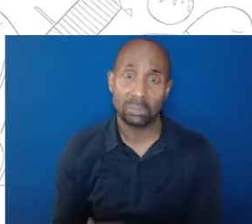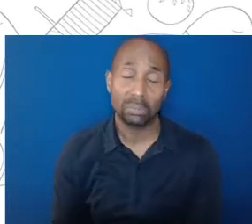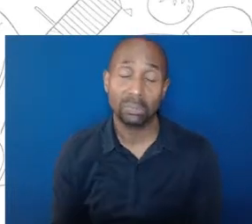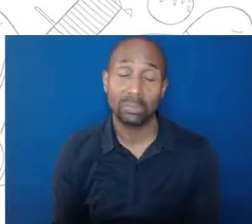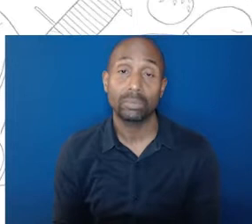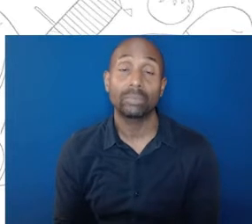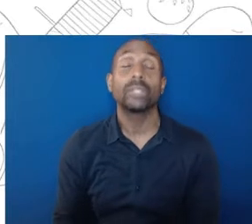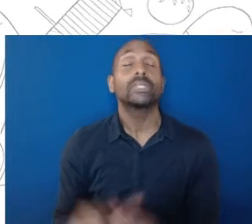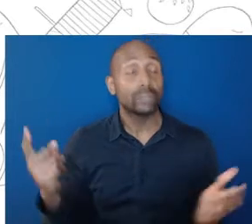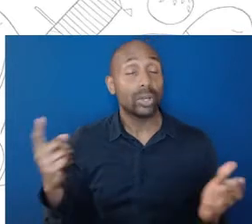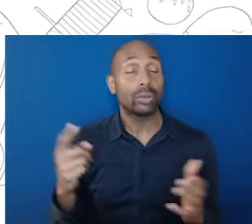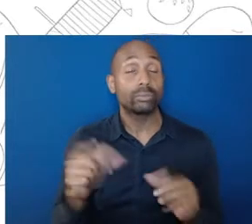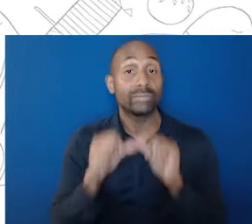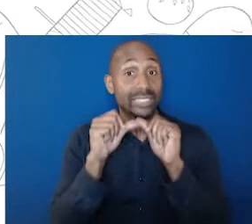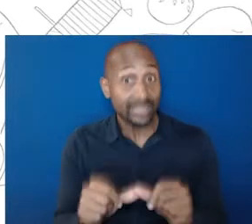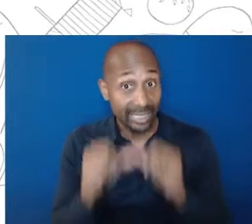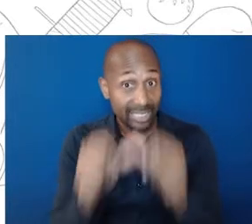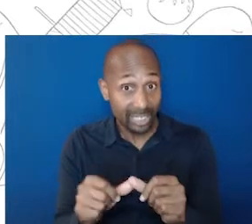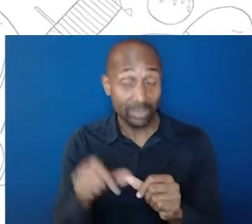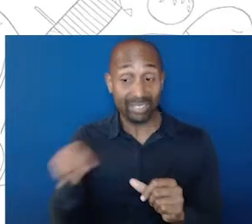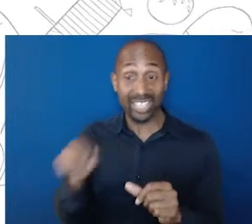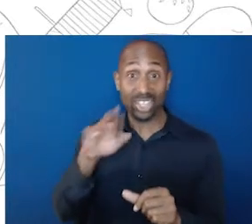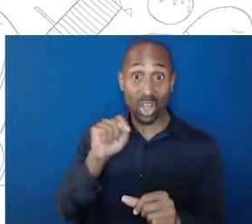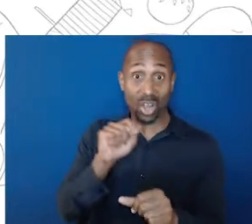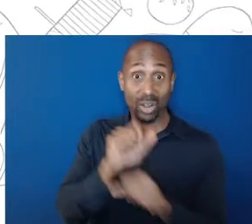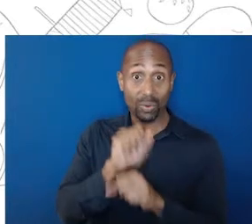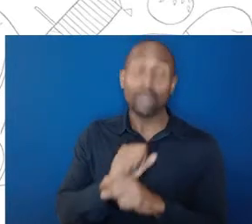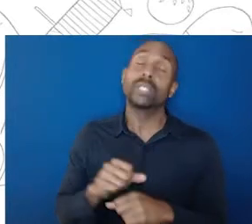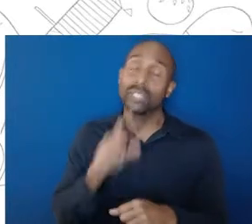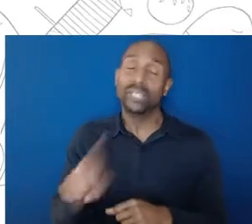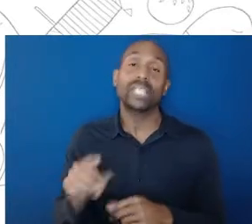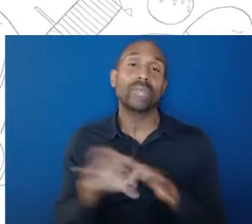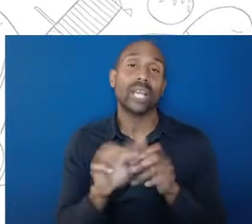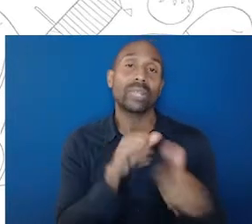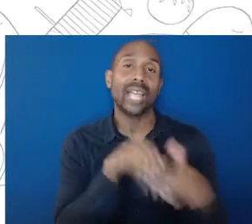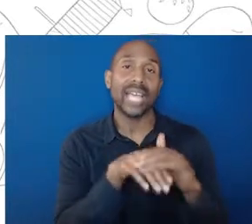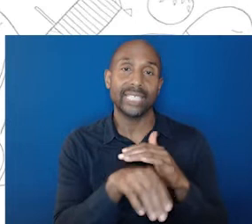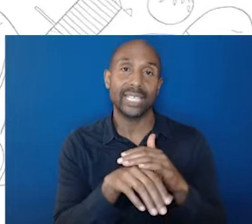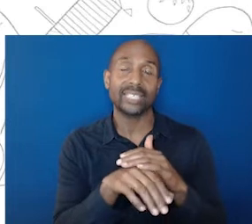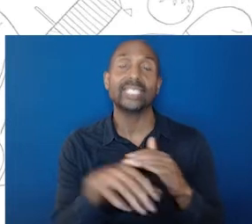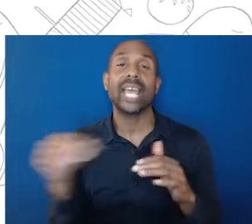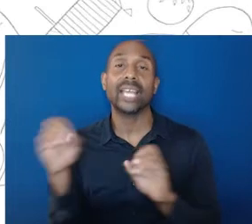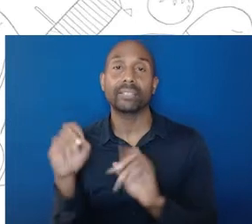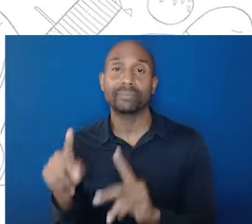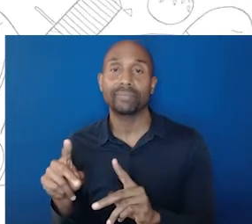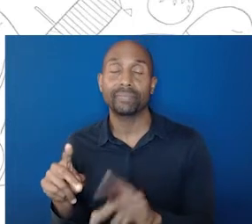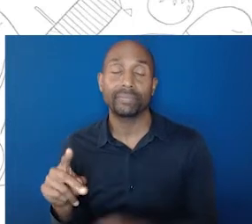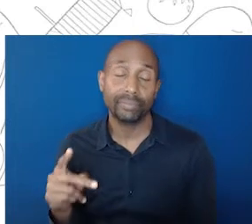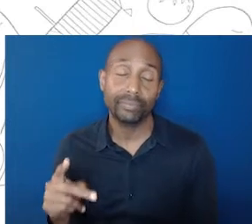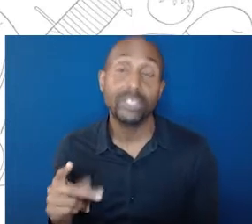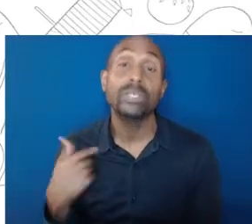And so sustainability for me is about access and opportunity. Right now